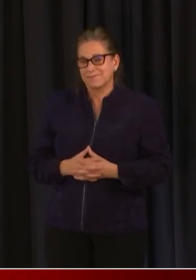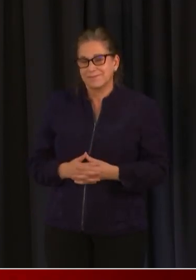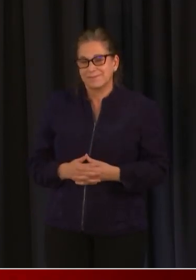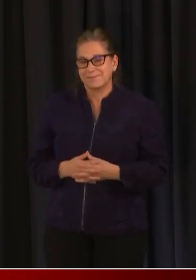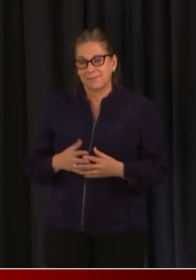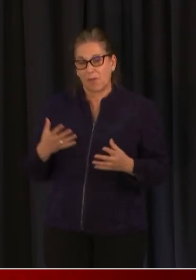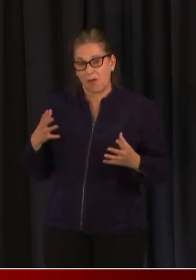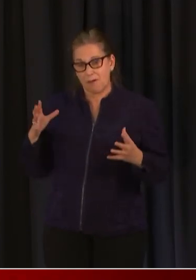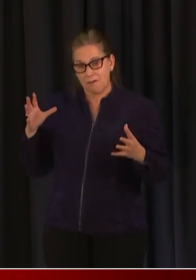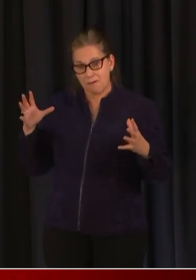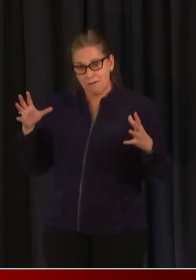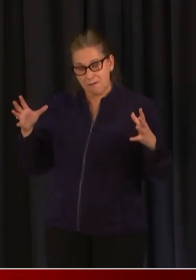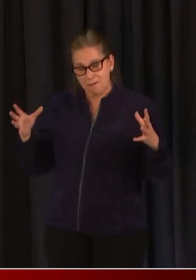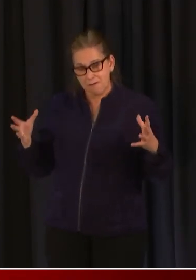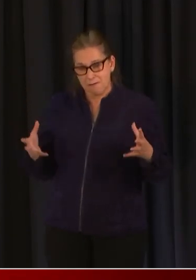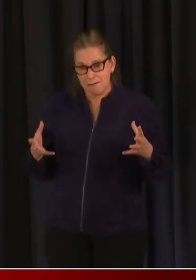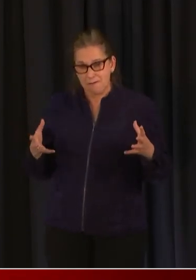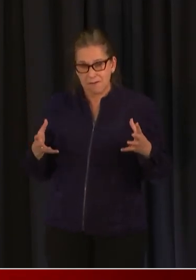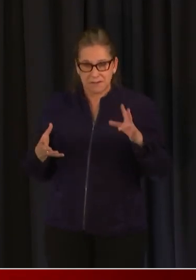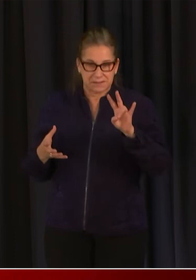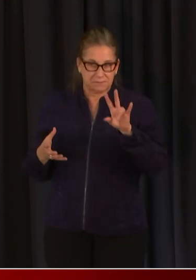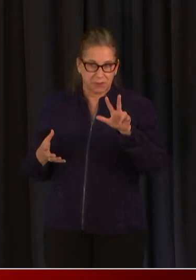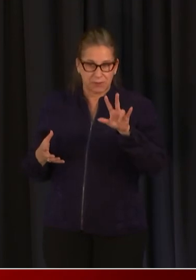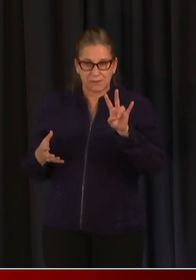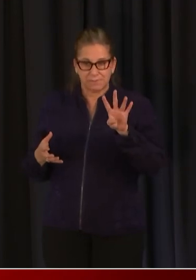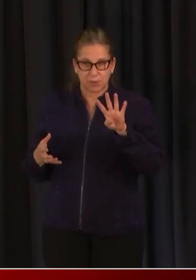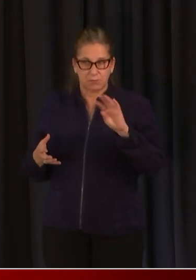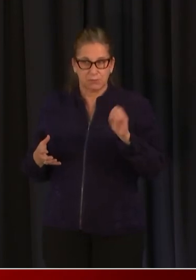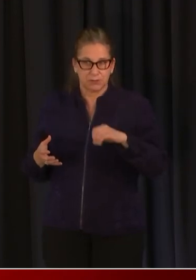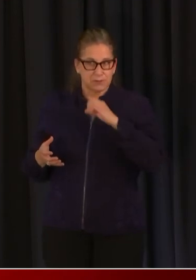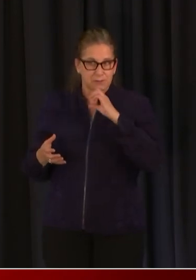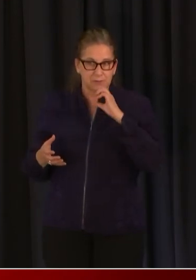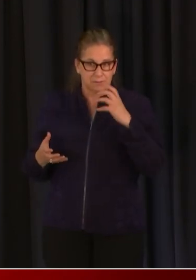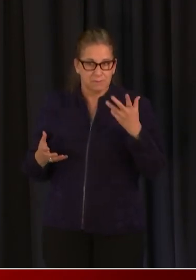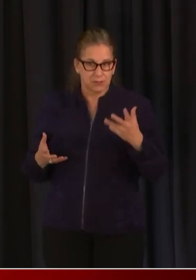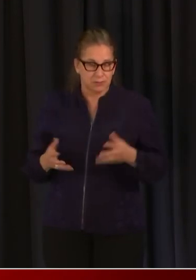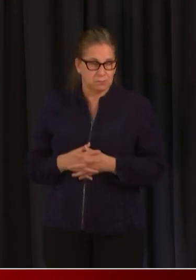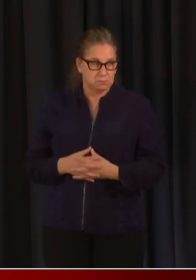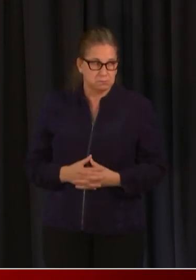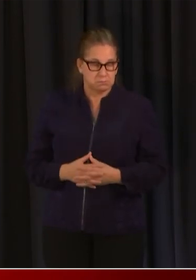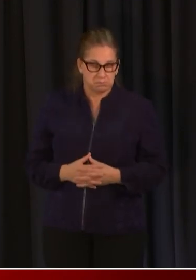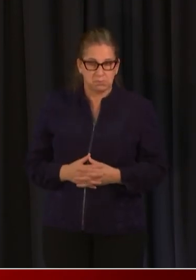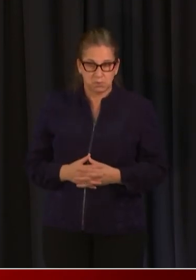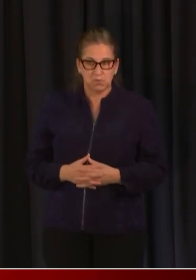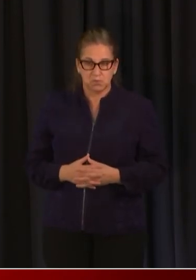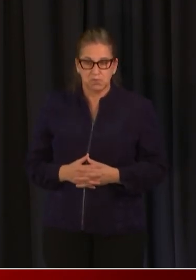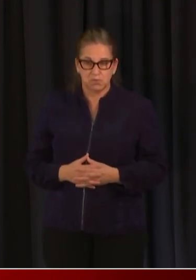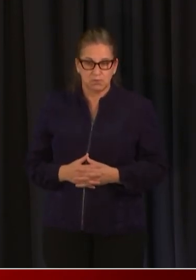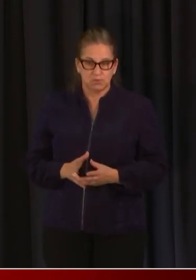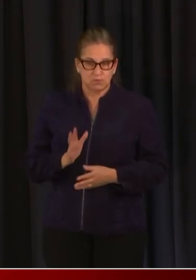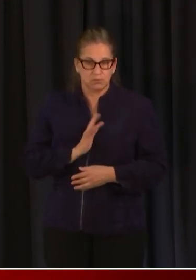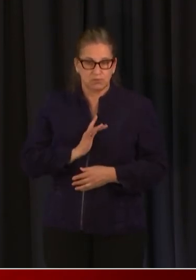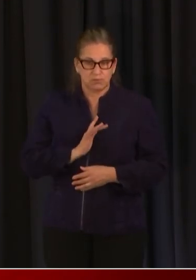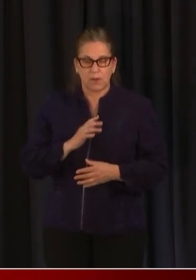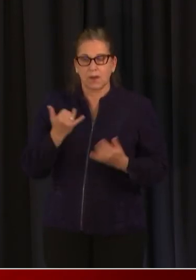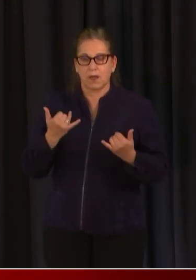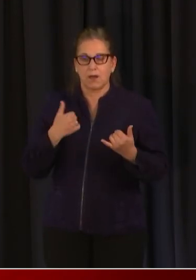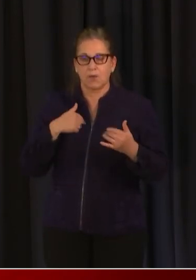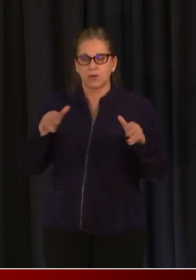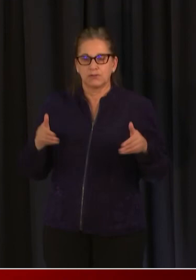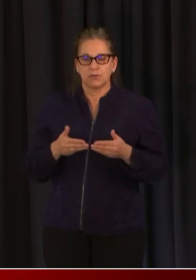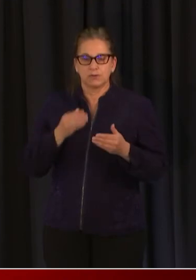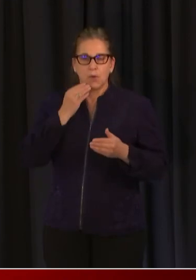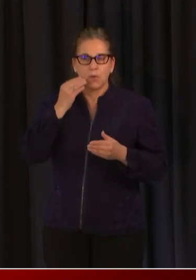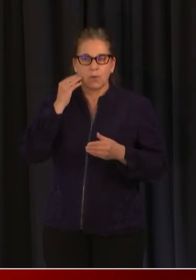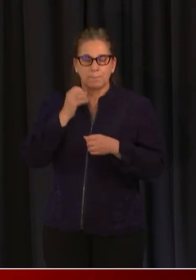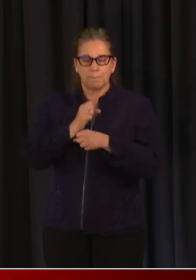around 73% or so this week. We also introduced the homebound program last week,